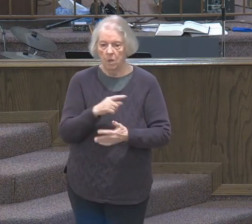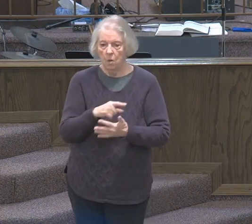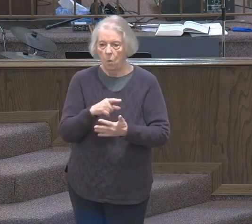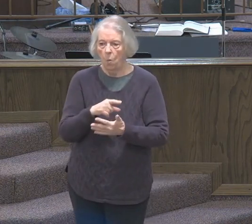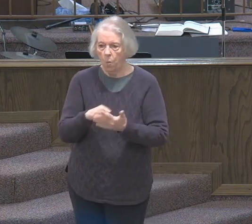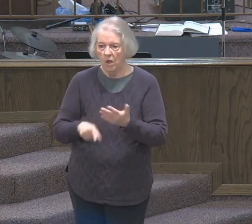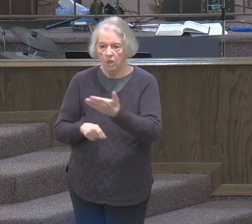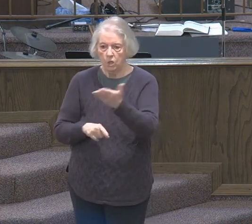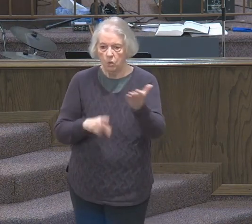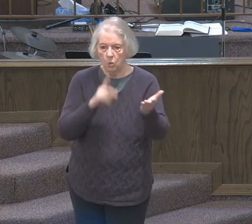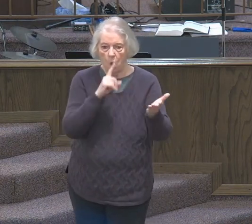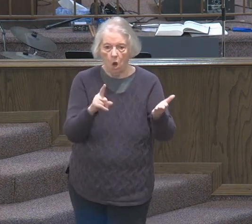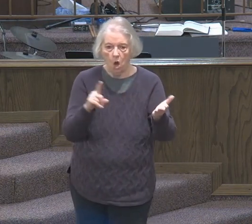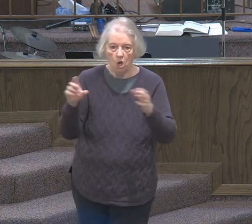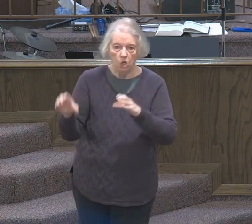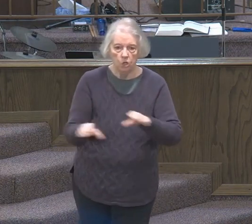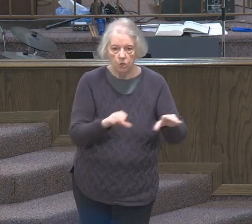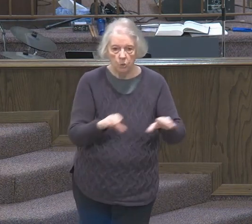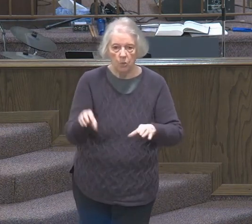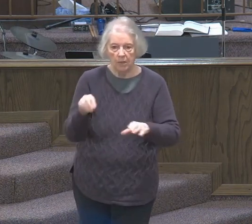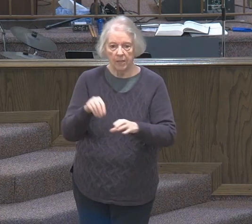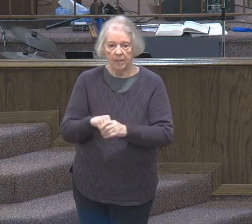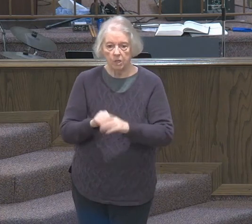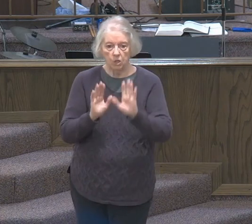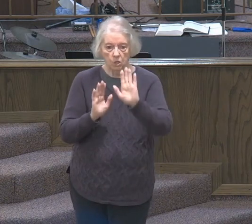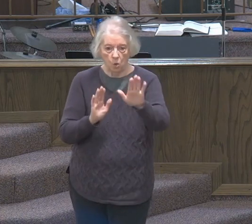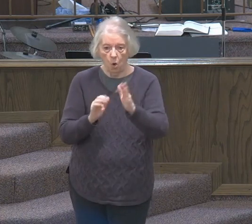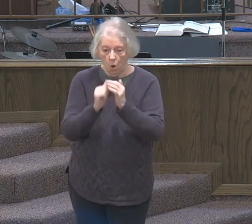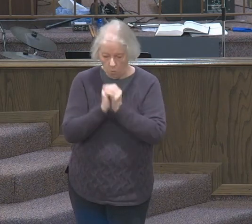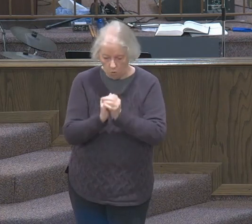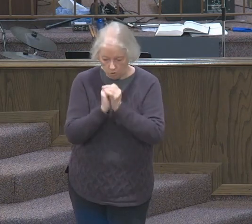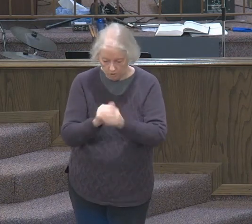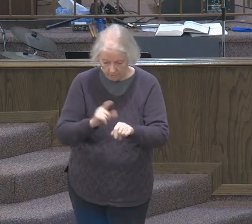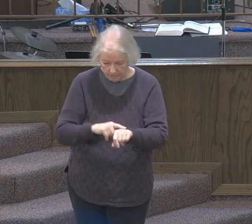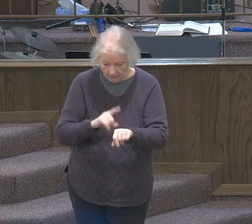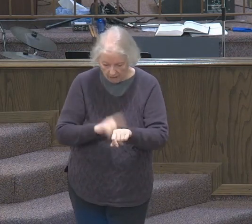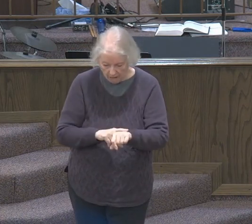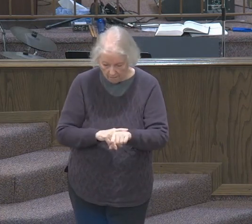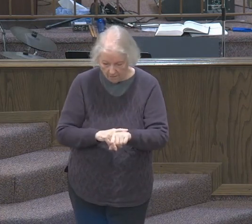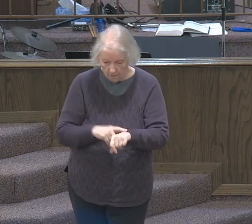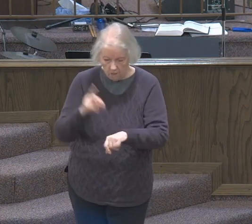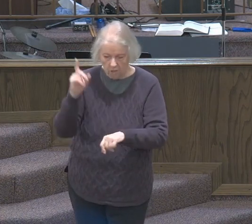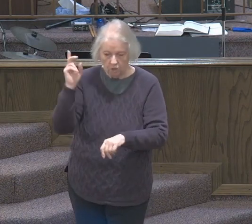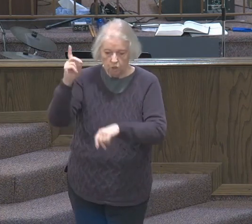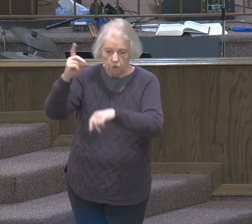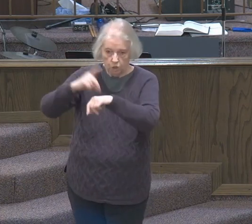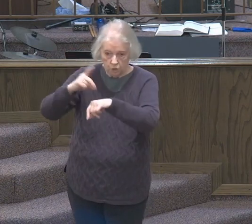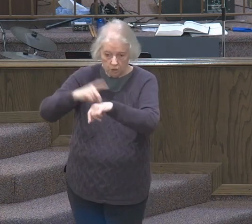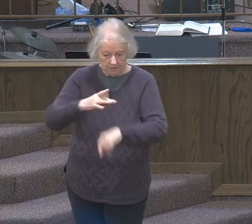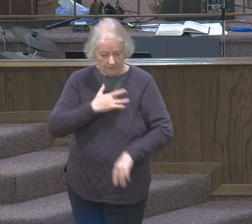worship does not move you to focus on and respond to